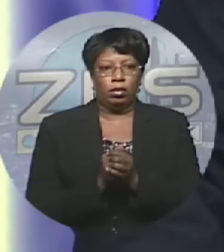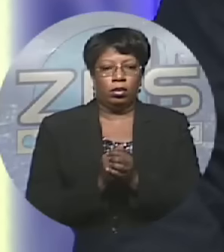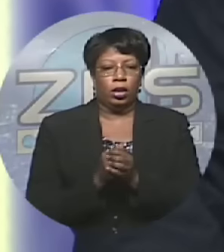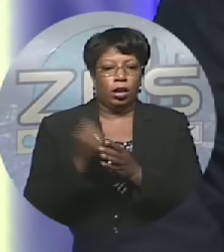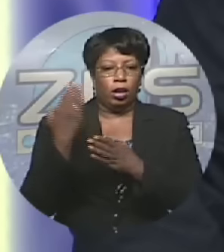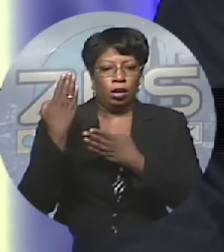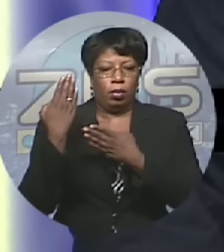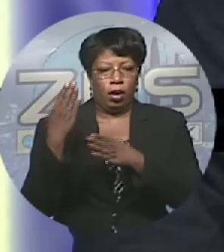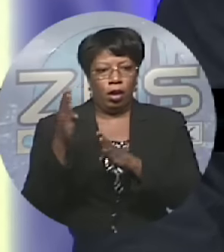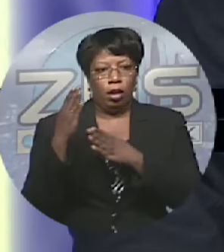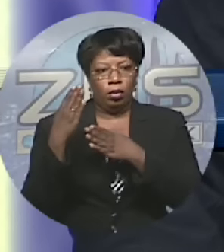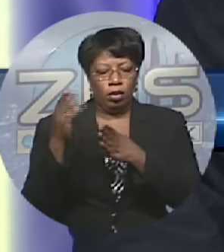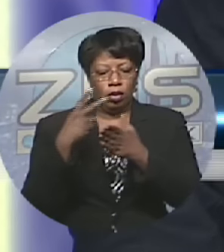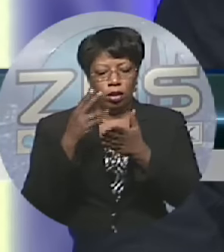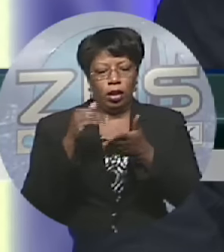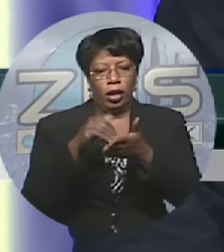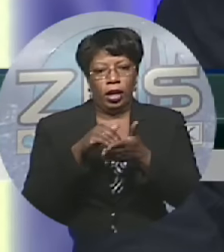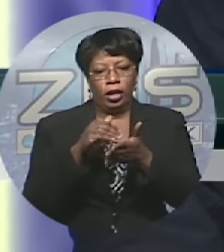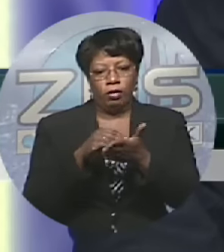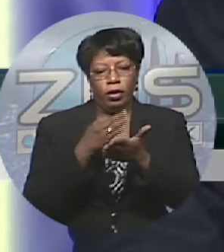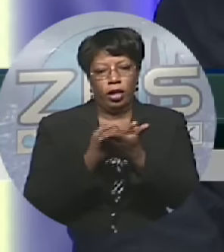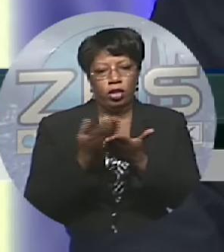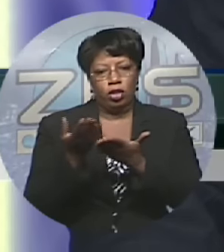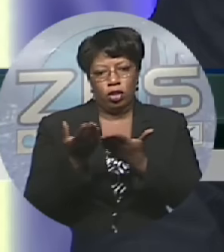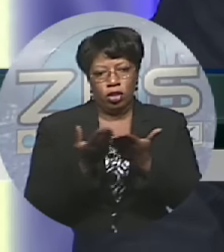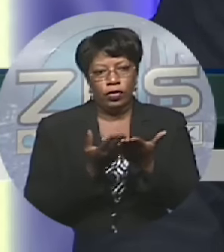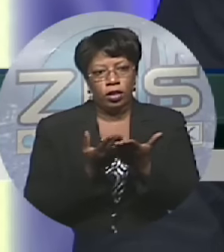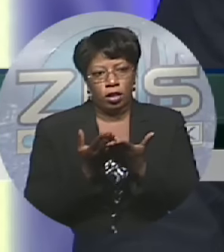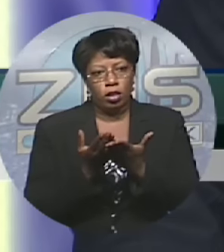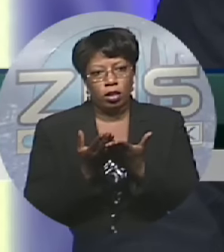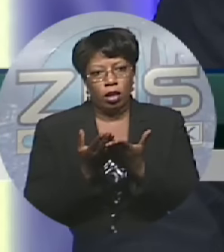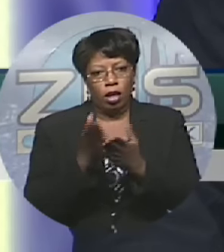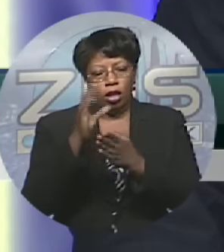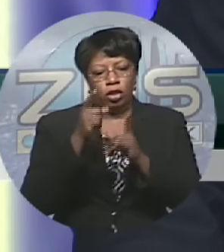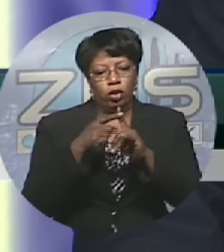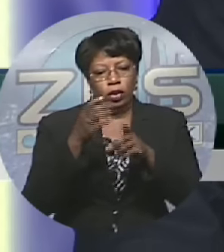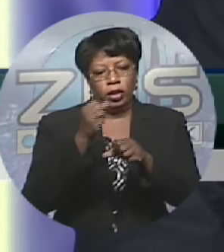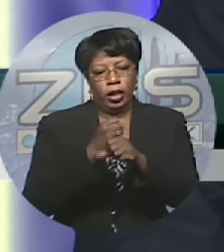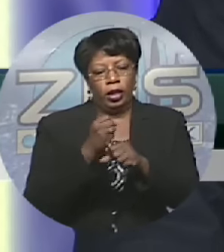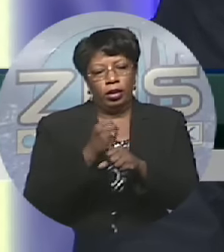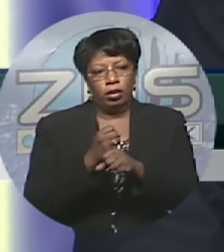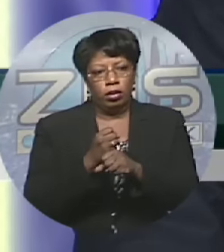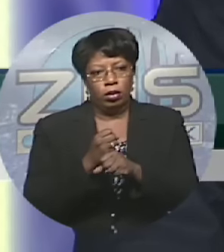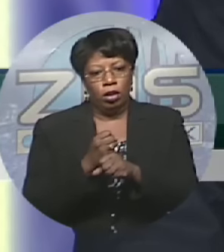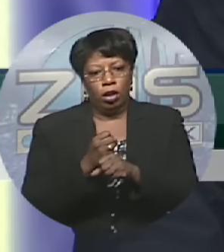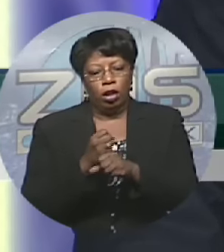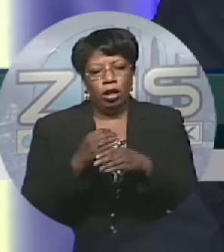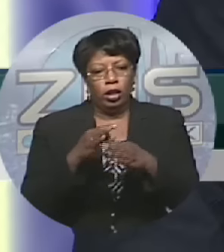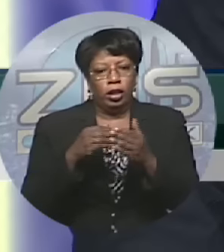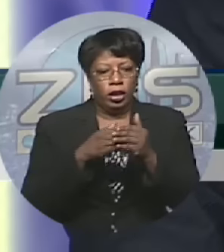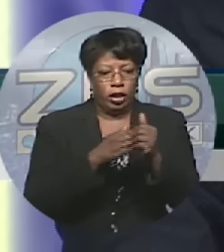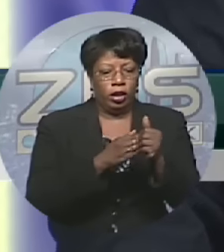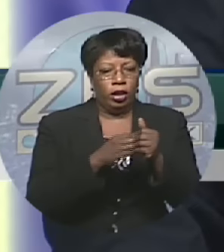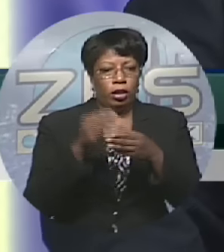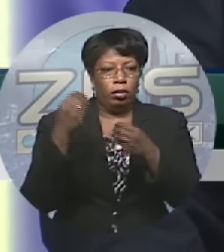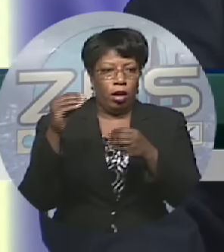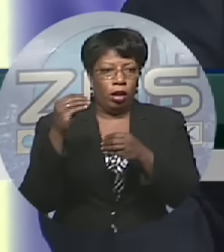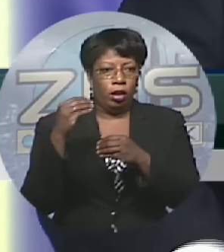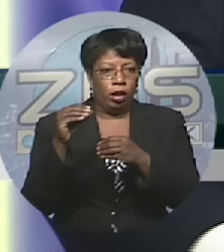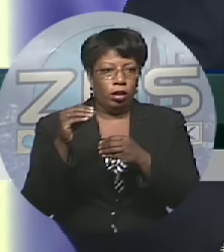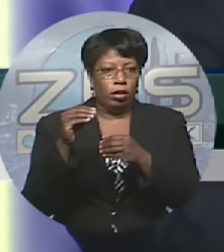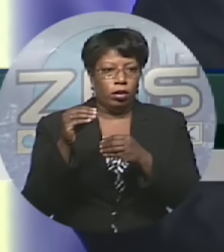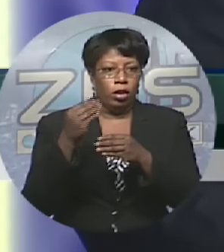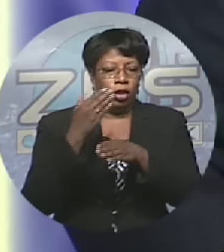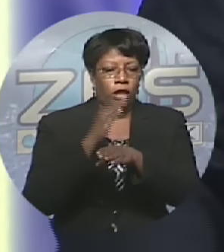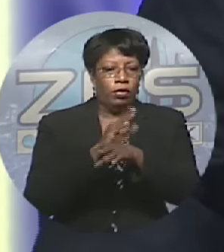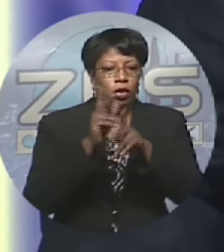The Bahamas commits to re-examine its financial services model as it seeks to regain its footing as a leader in the market. Good evening, everyone.